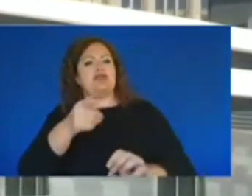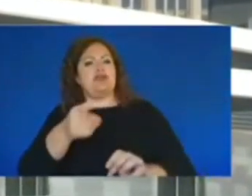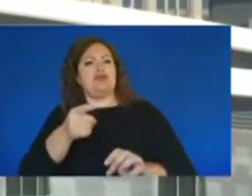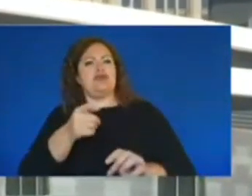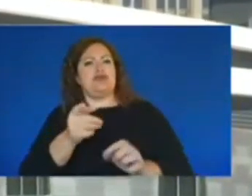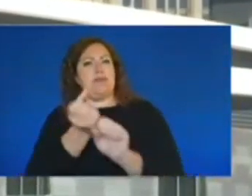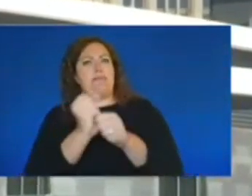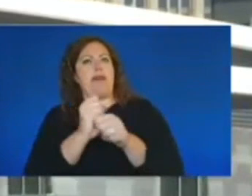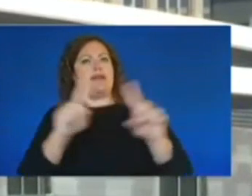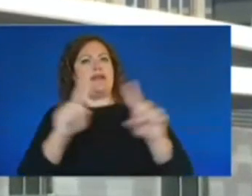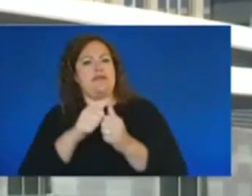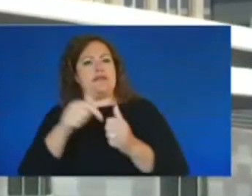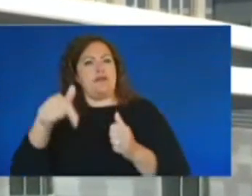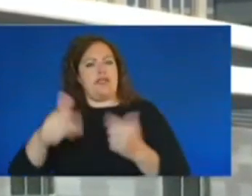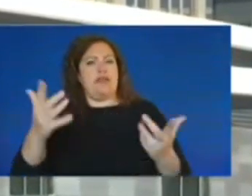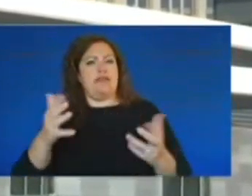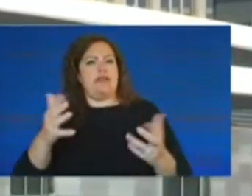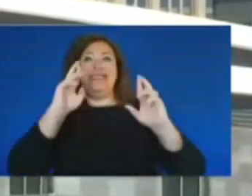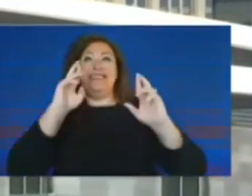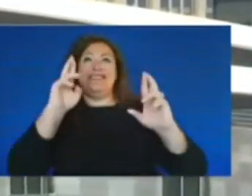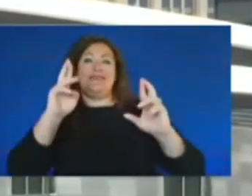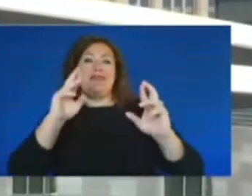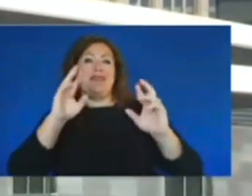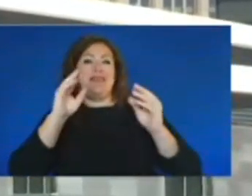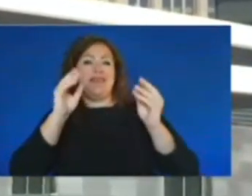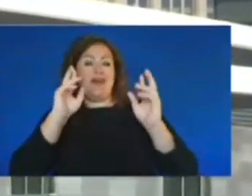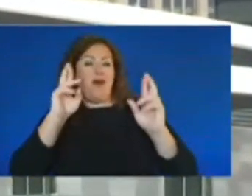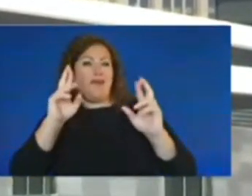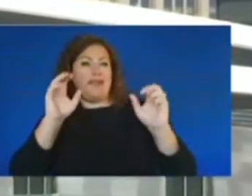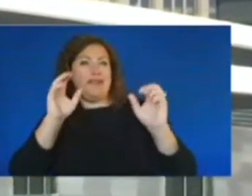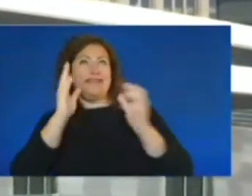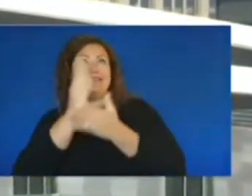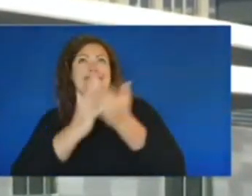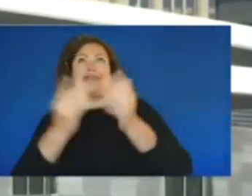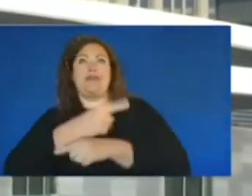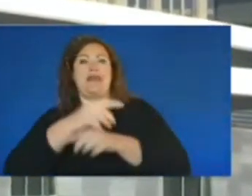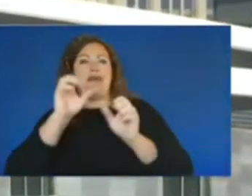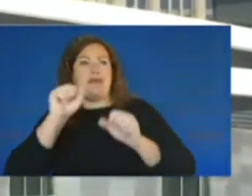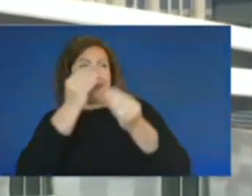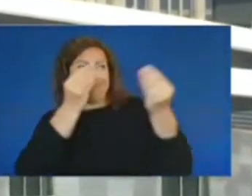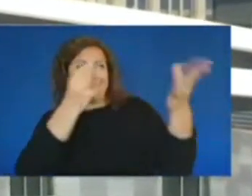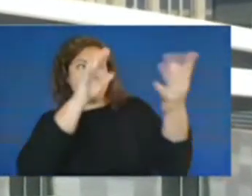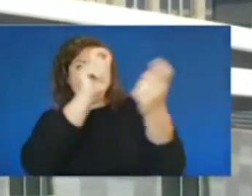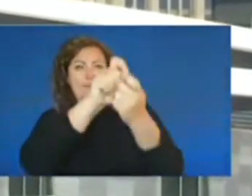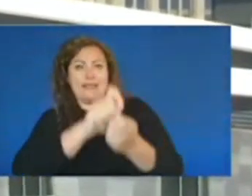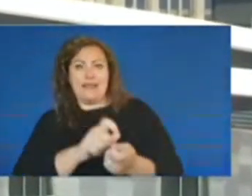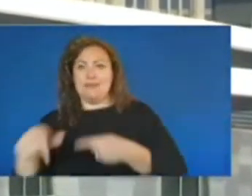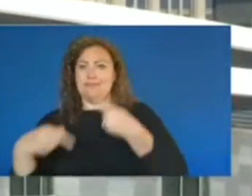Someday I hope that we can really get into all the details of the family so that they can know over these two years what it is we've been doing for them.